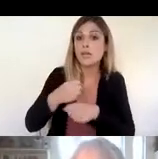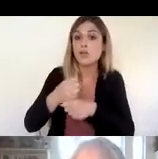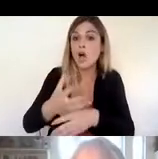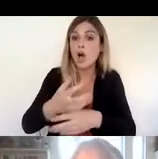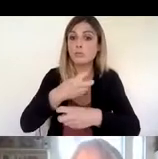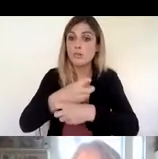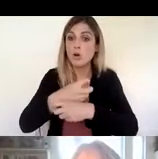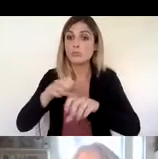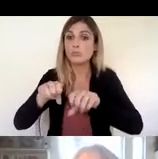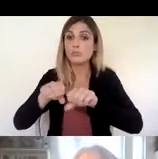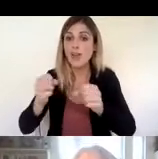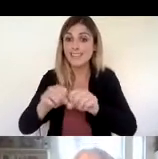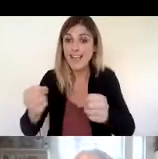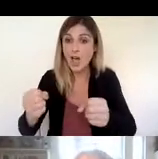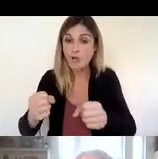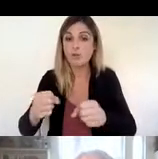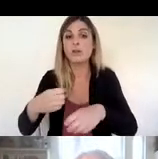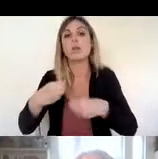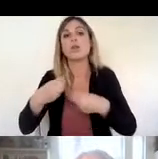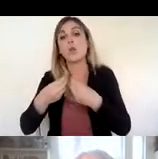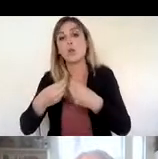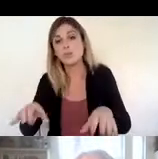urine. But there are